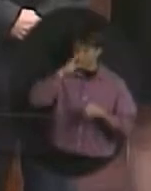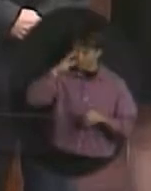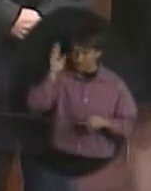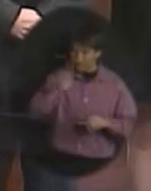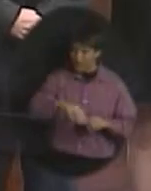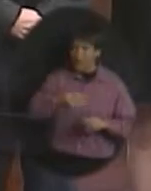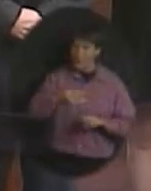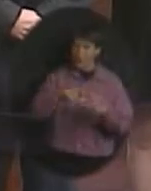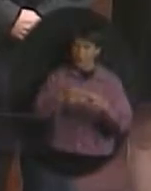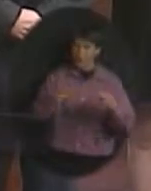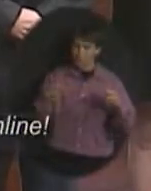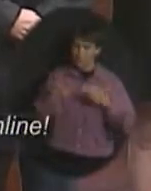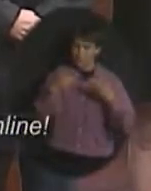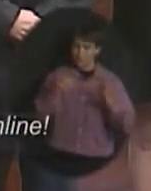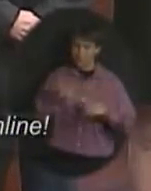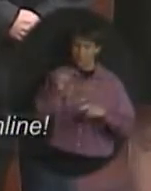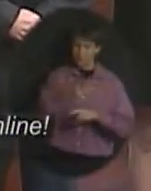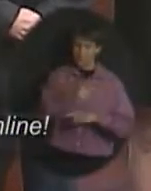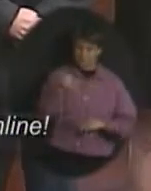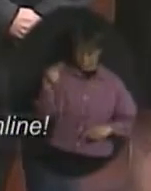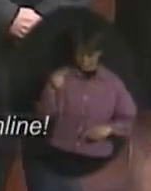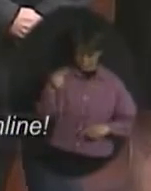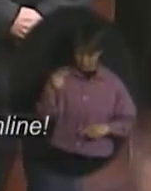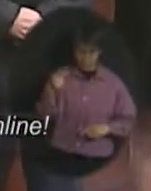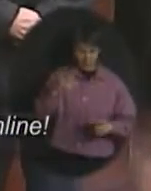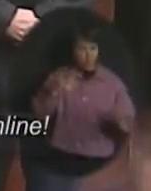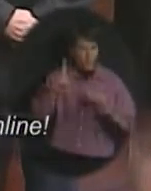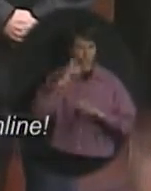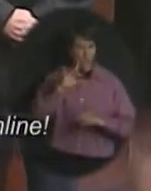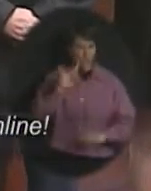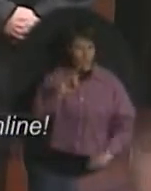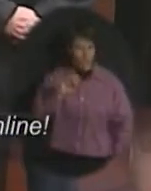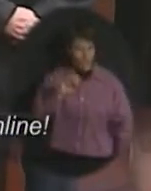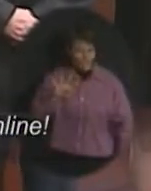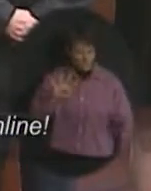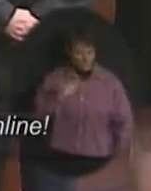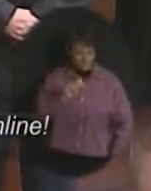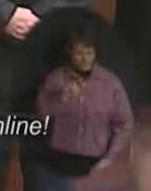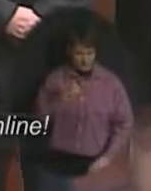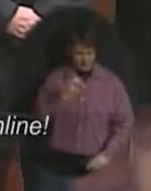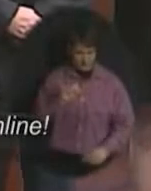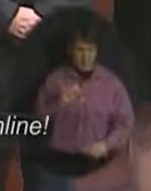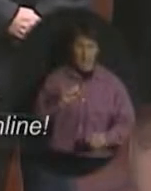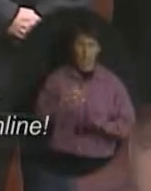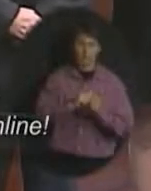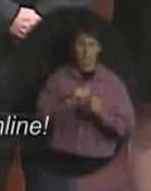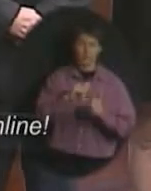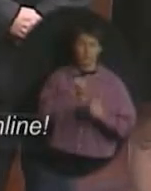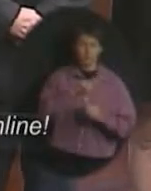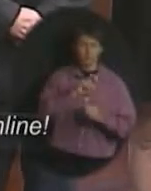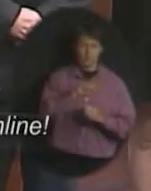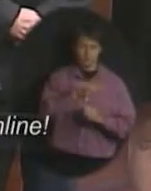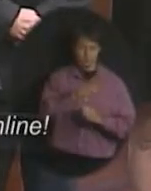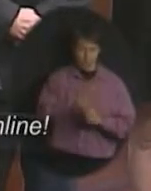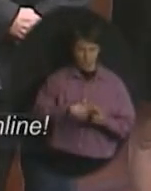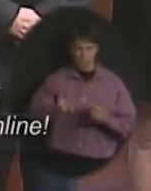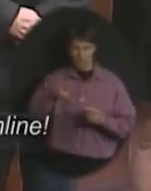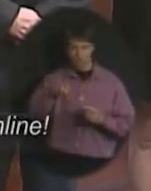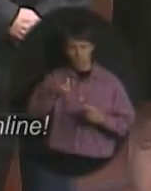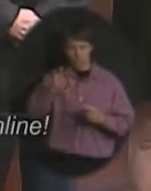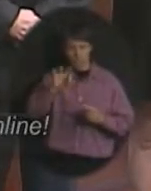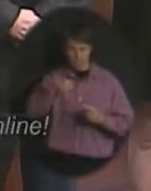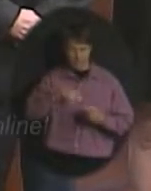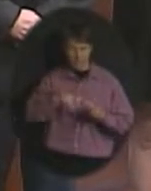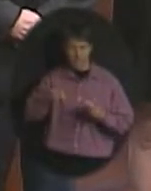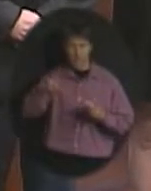regional completion, Mackenzie took first place, get ready, with an 804 series, with scores of 234, 290,